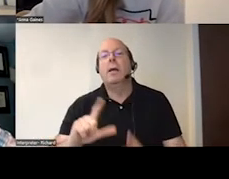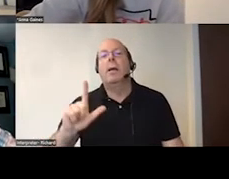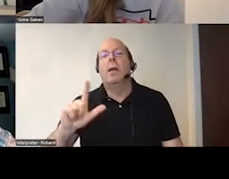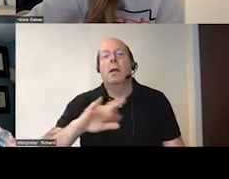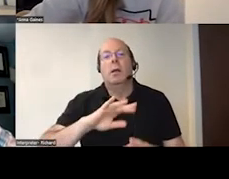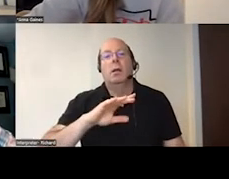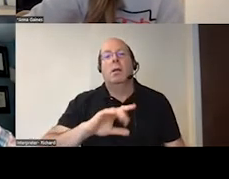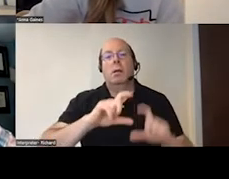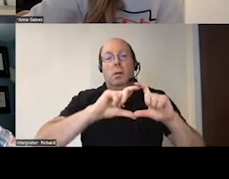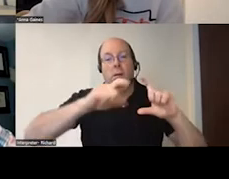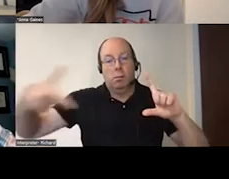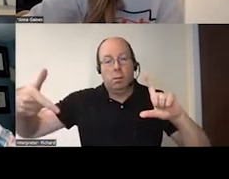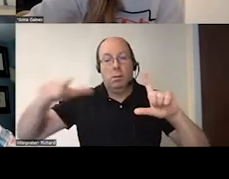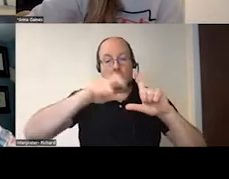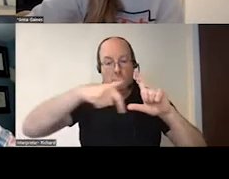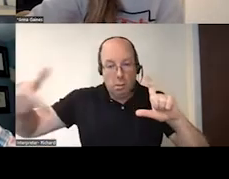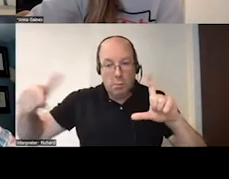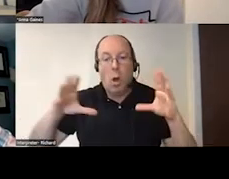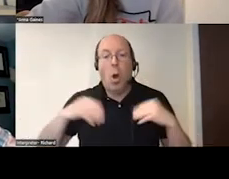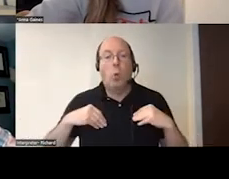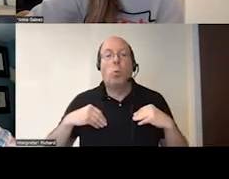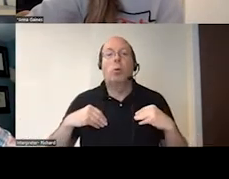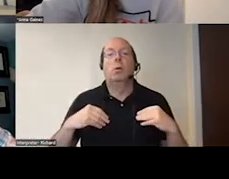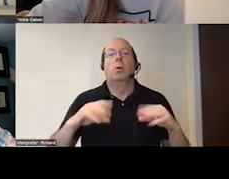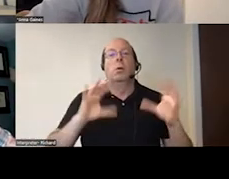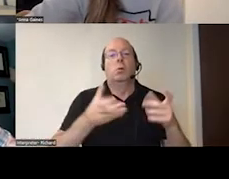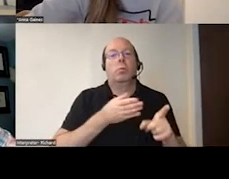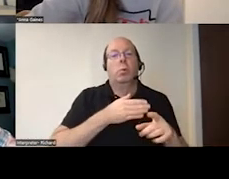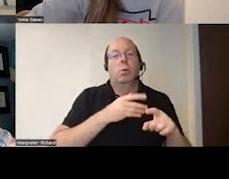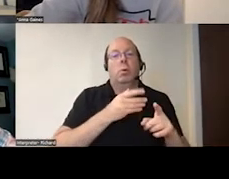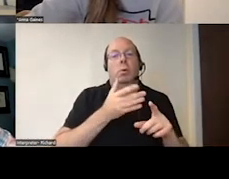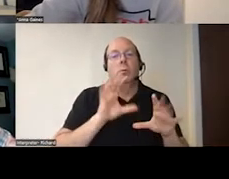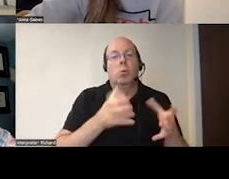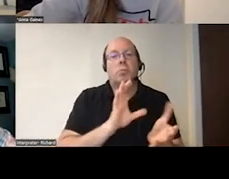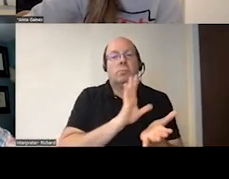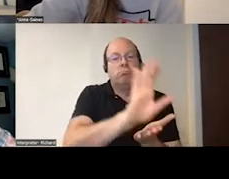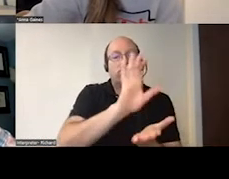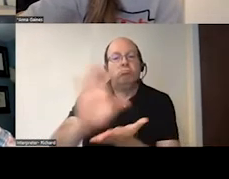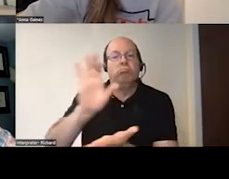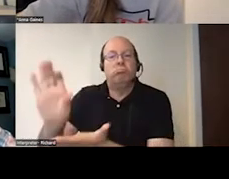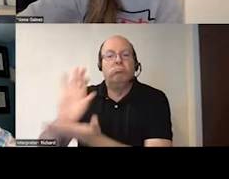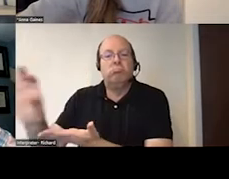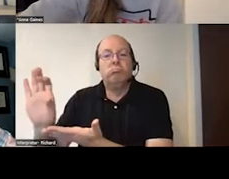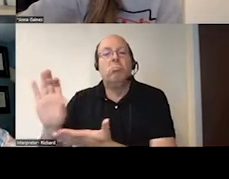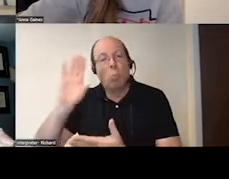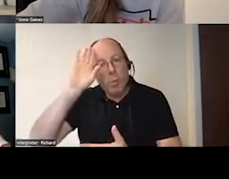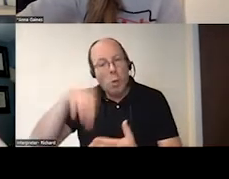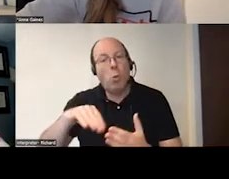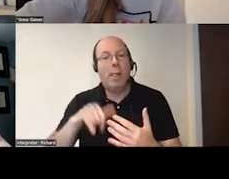owners. We recognize that these are some of the hurdles that you have to overcome as well. And